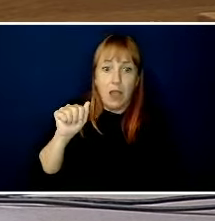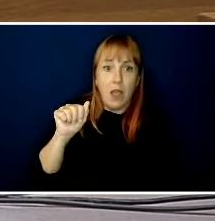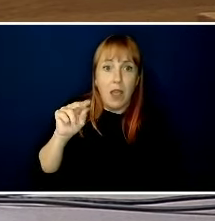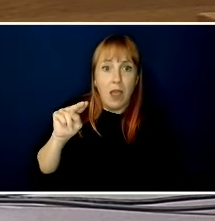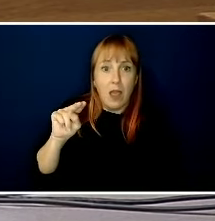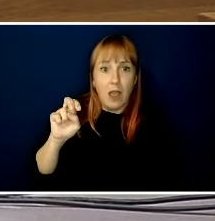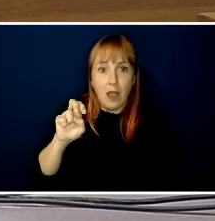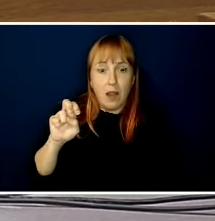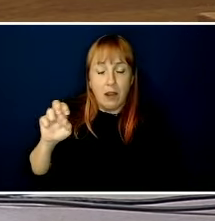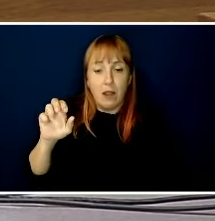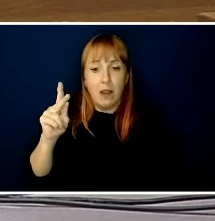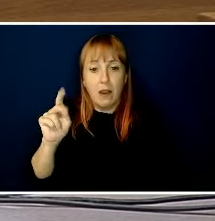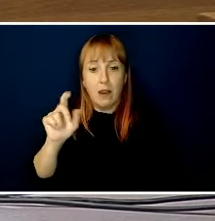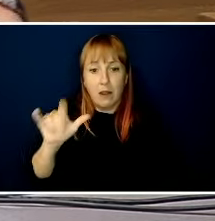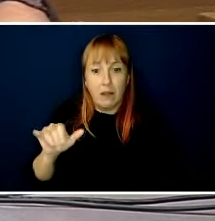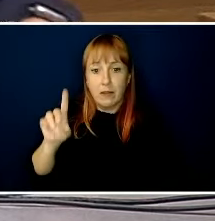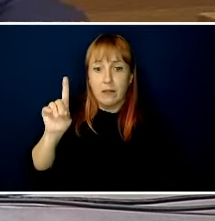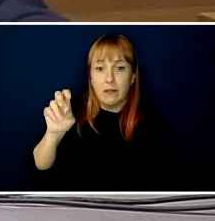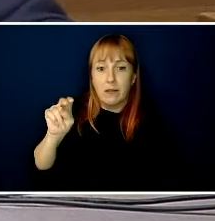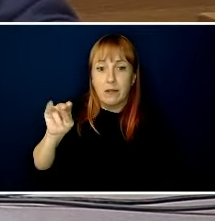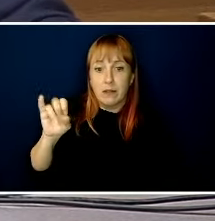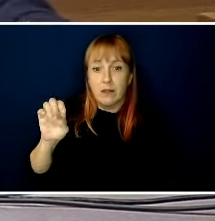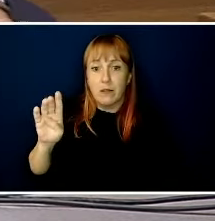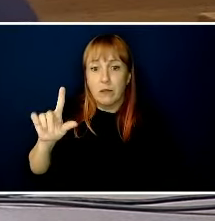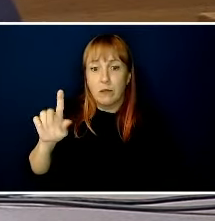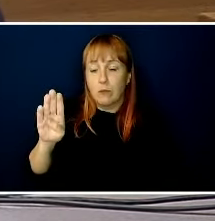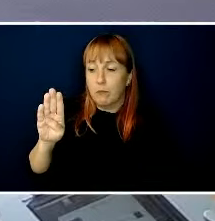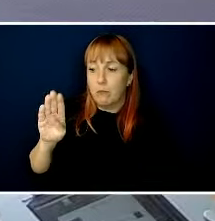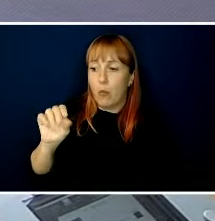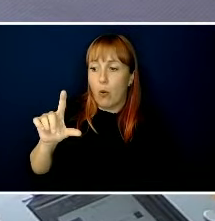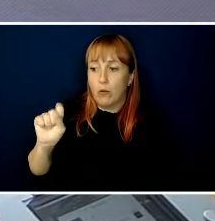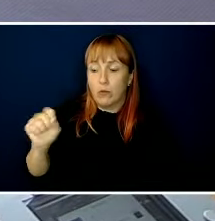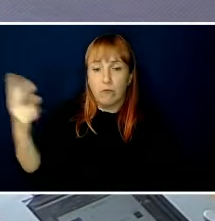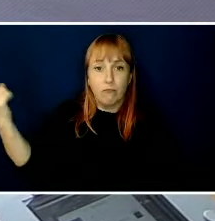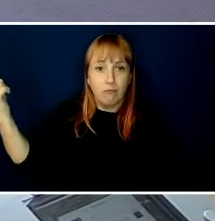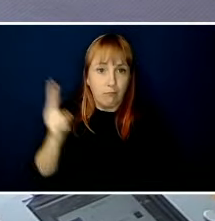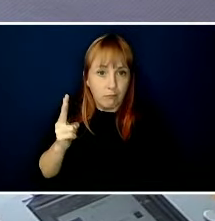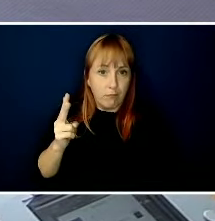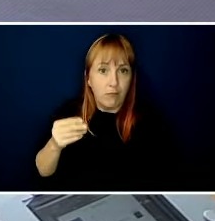here to receive the proclamation.